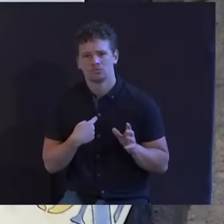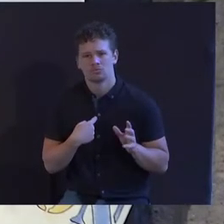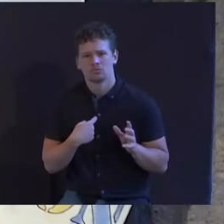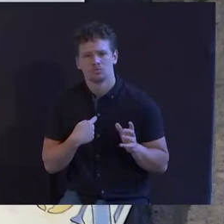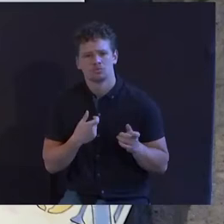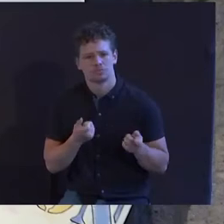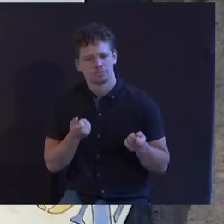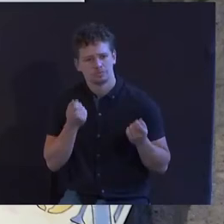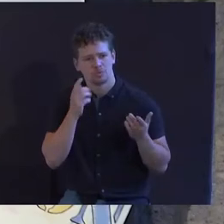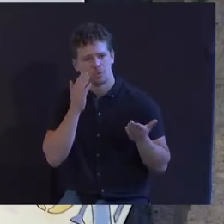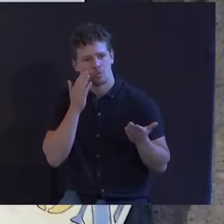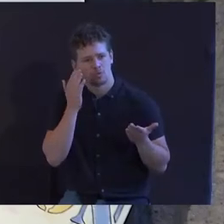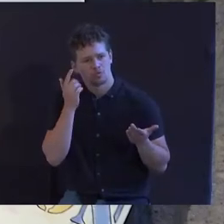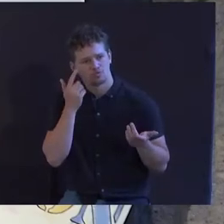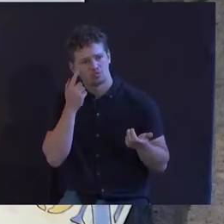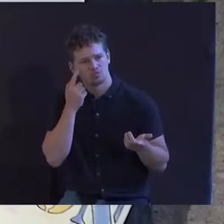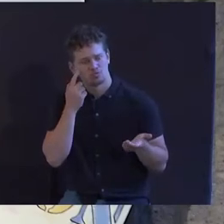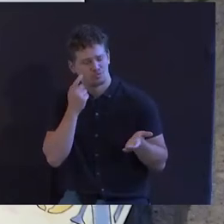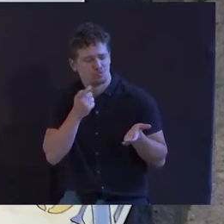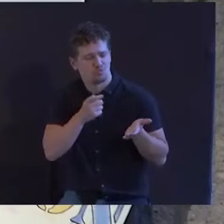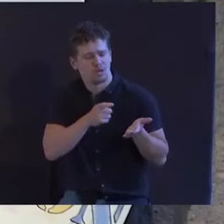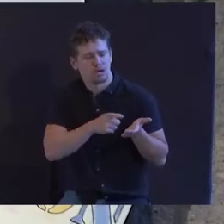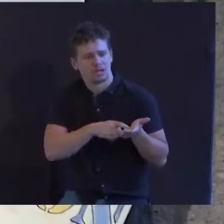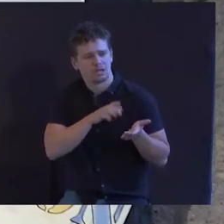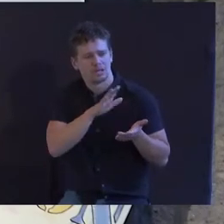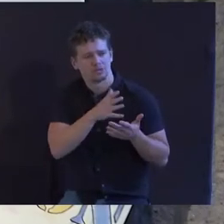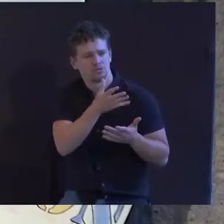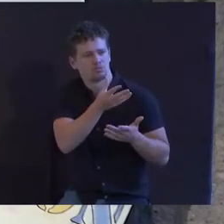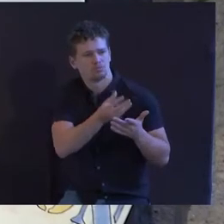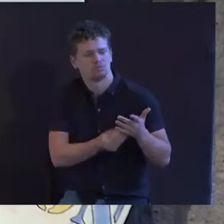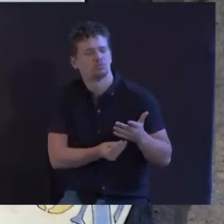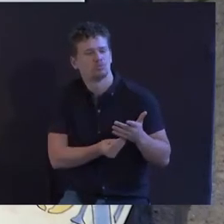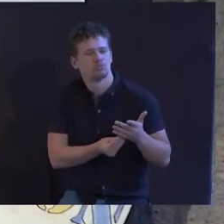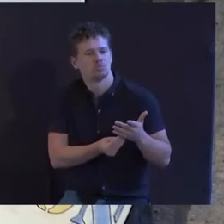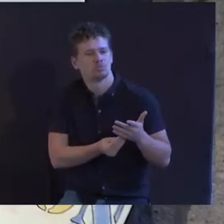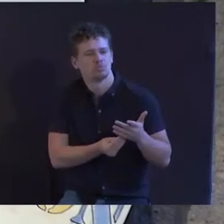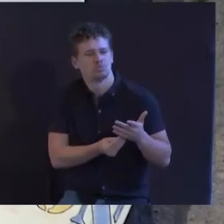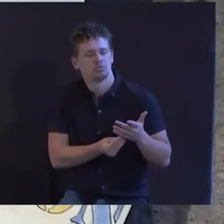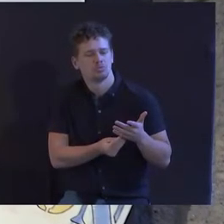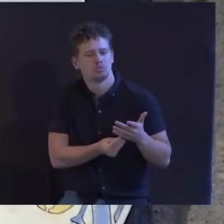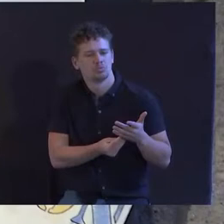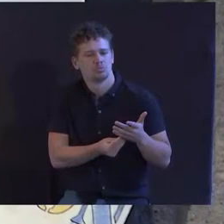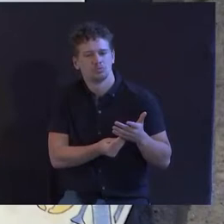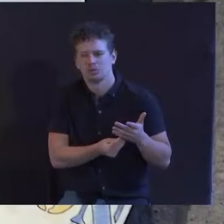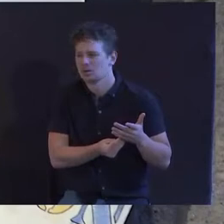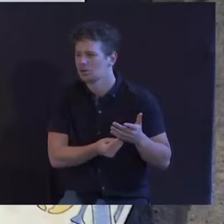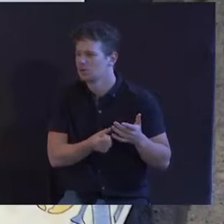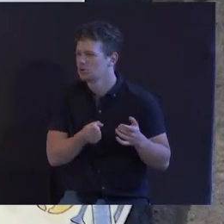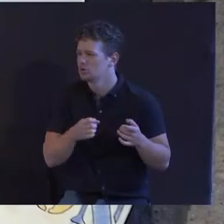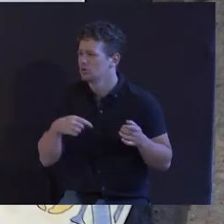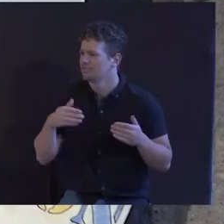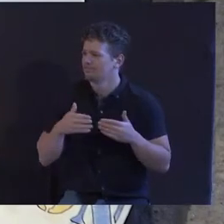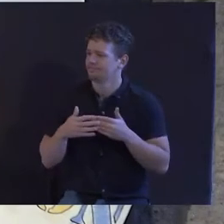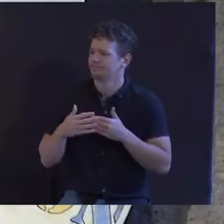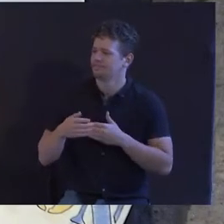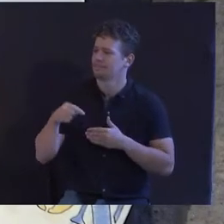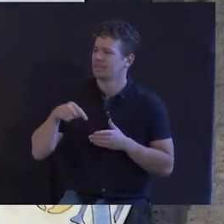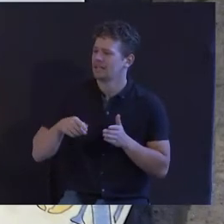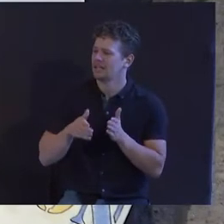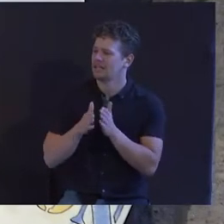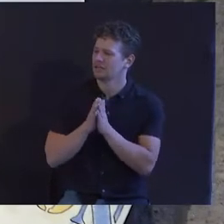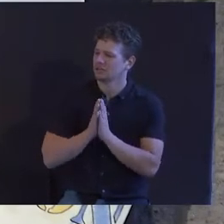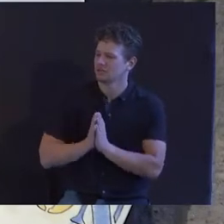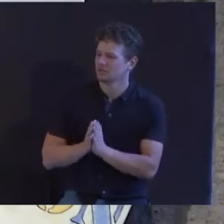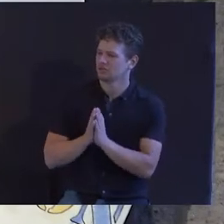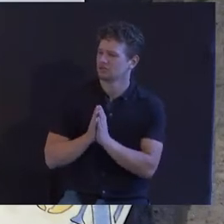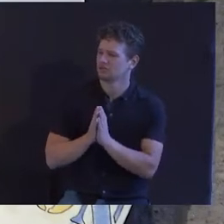And so today we know that this service unfolds in a way that is truly a blessing to each and every one of us.